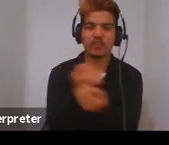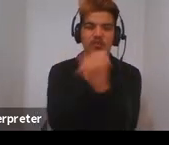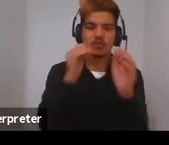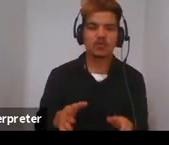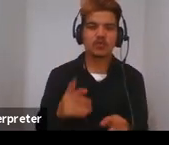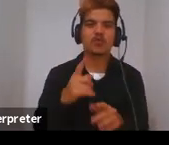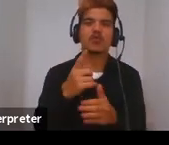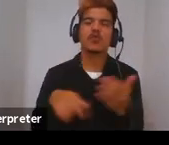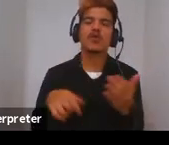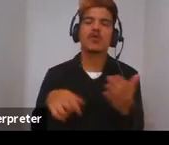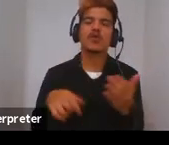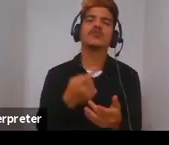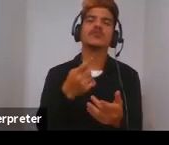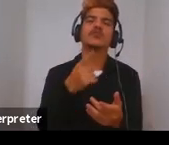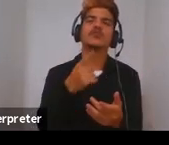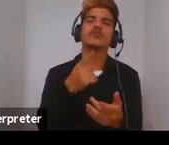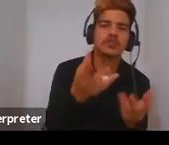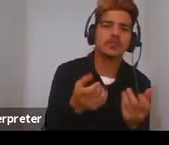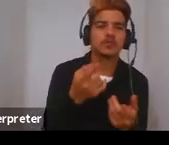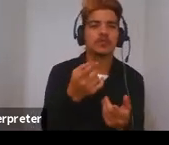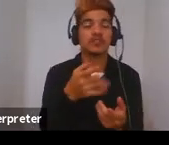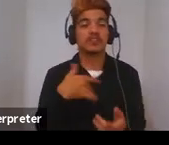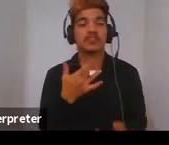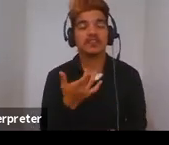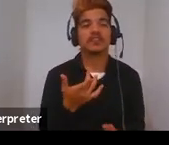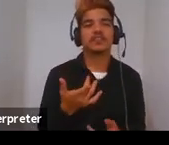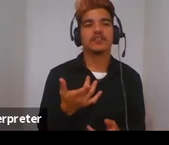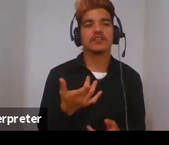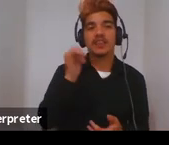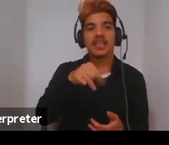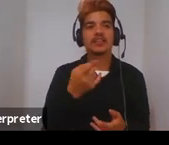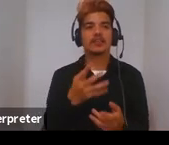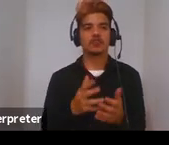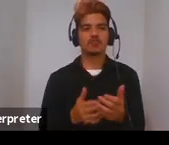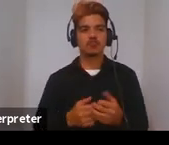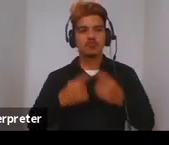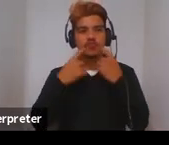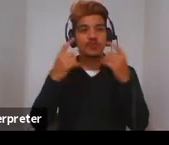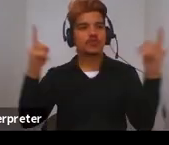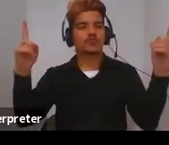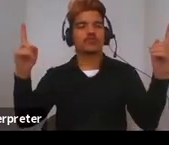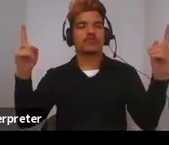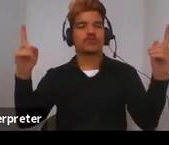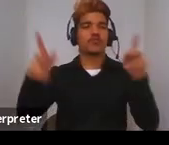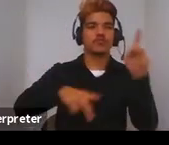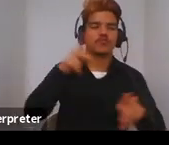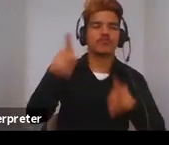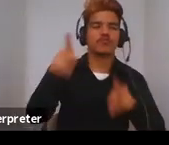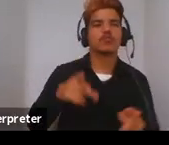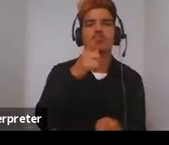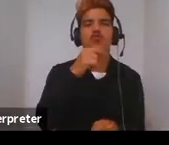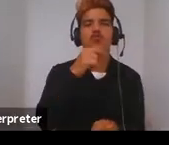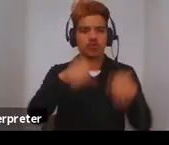want survivors to feel, people that have experienced sexual violence to feel, is that they're thrivers. They're folks that can move